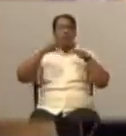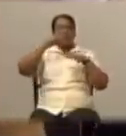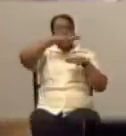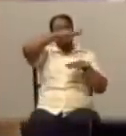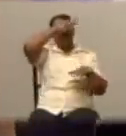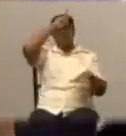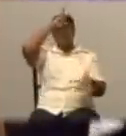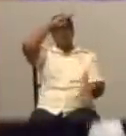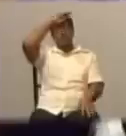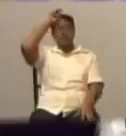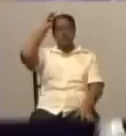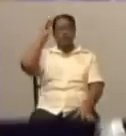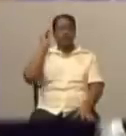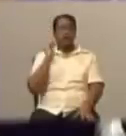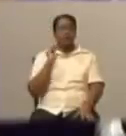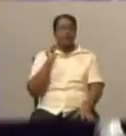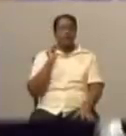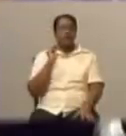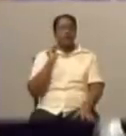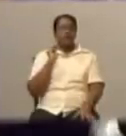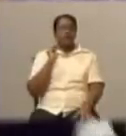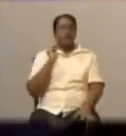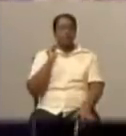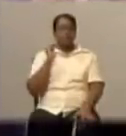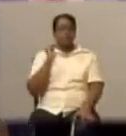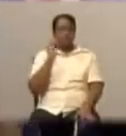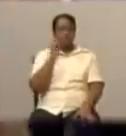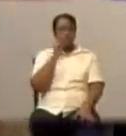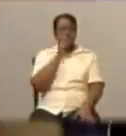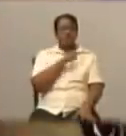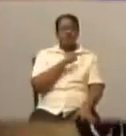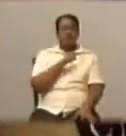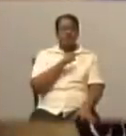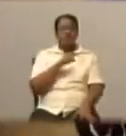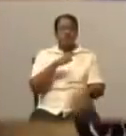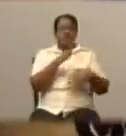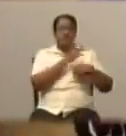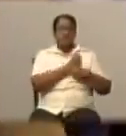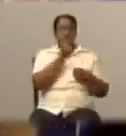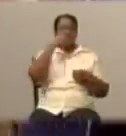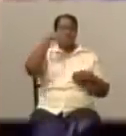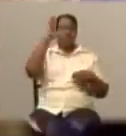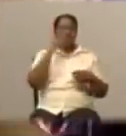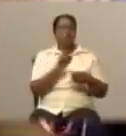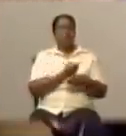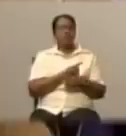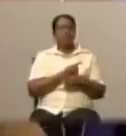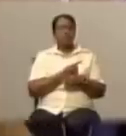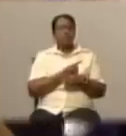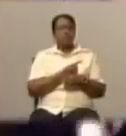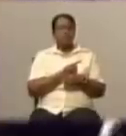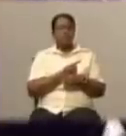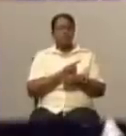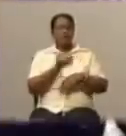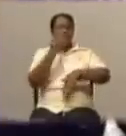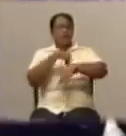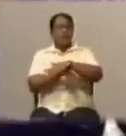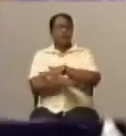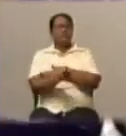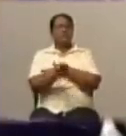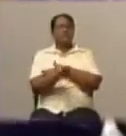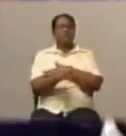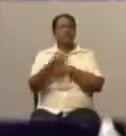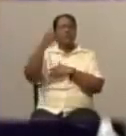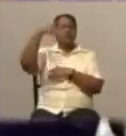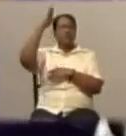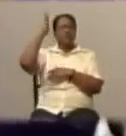Mary receive God and deliver God and make that God